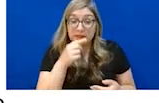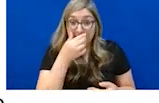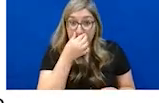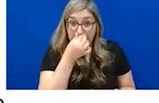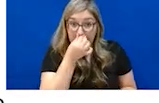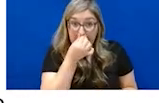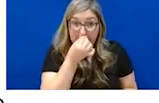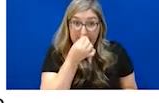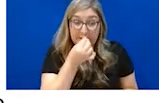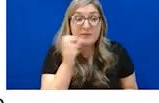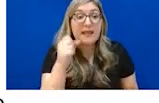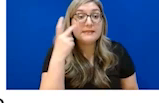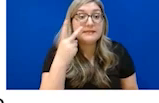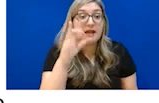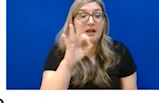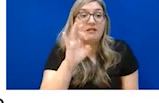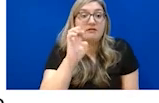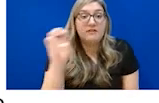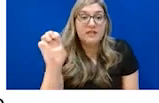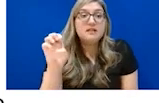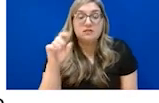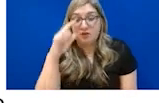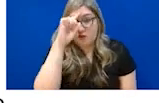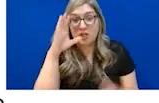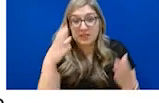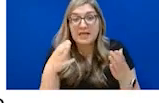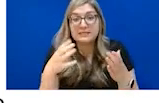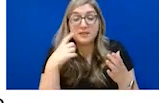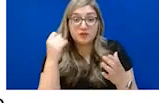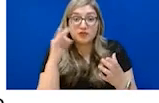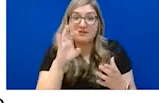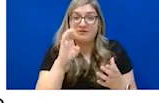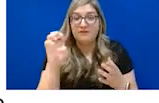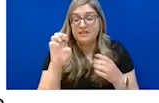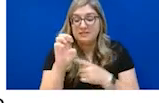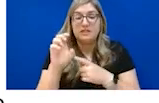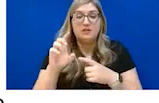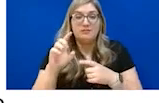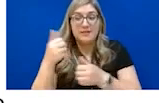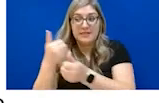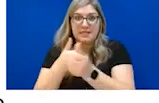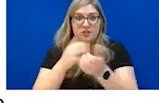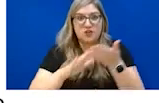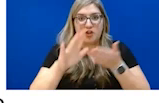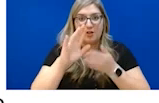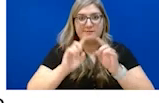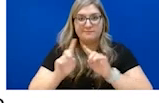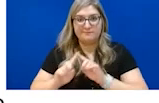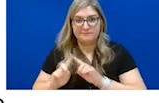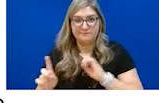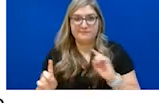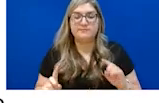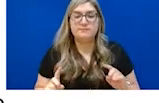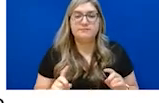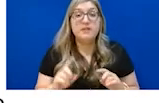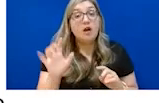colleges. And you'll get to see that live. There's also term dates that are listed. And that's where you